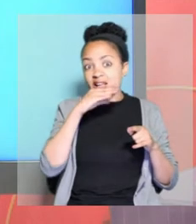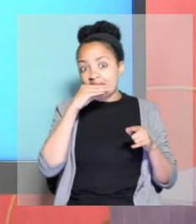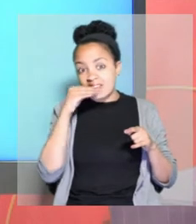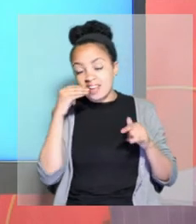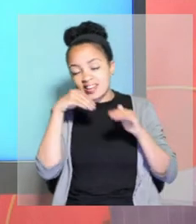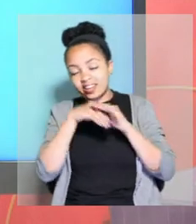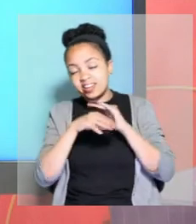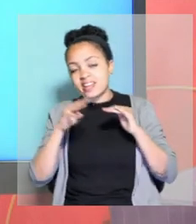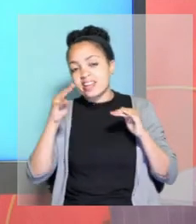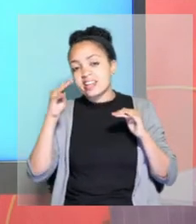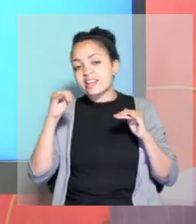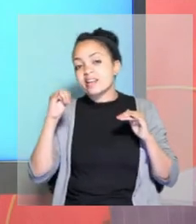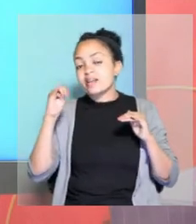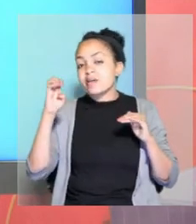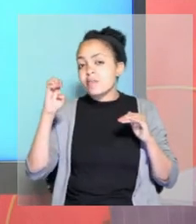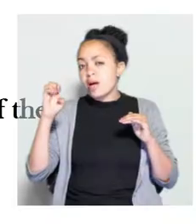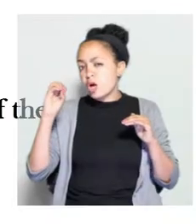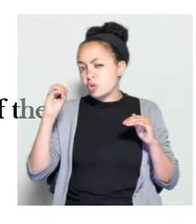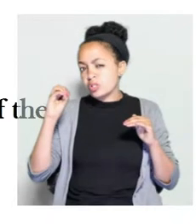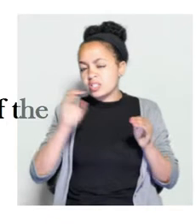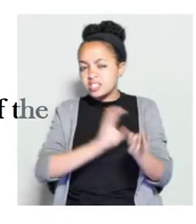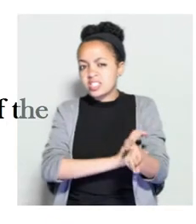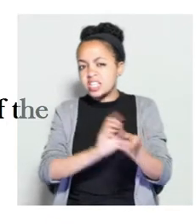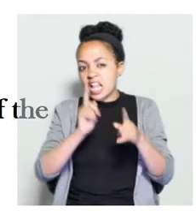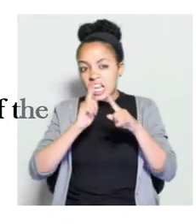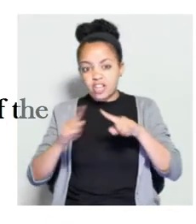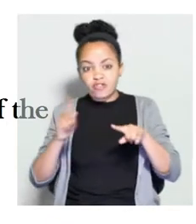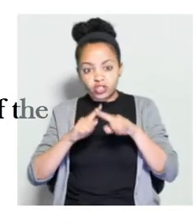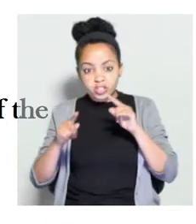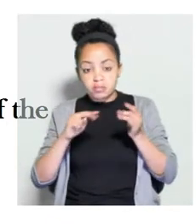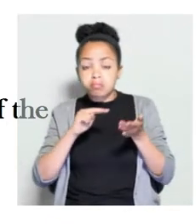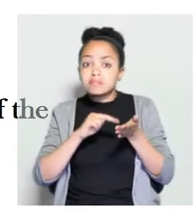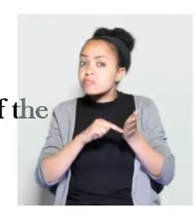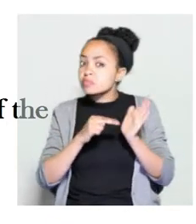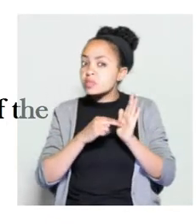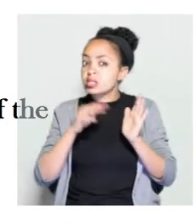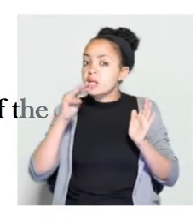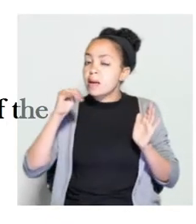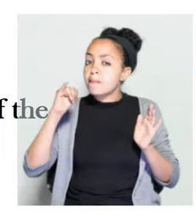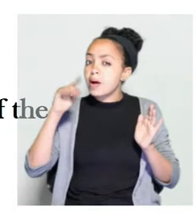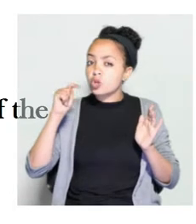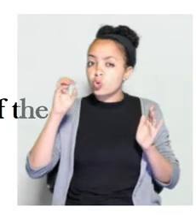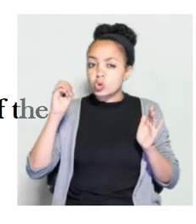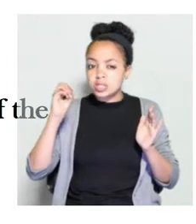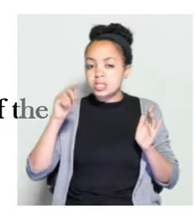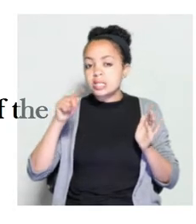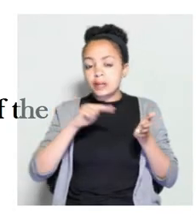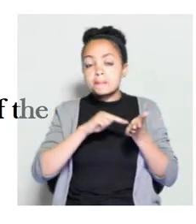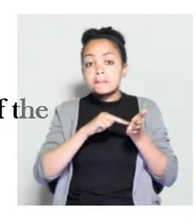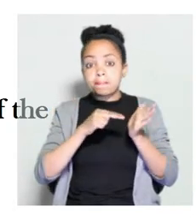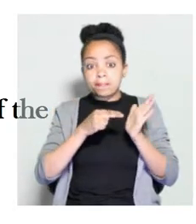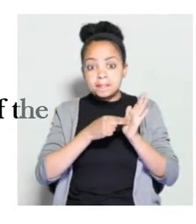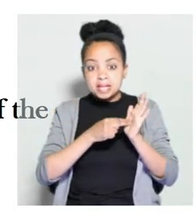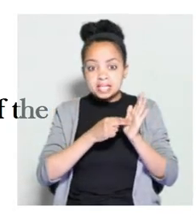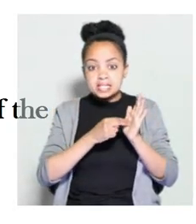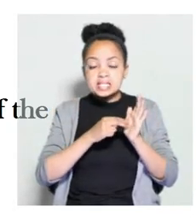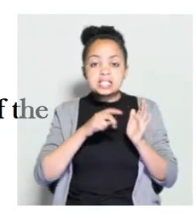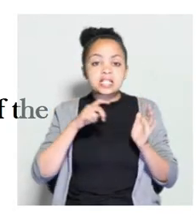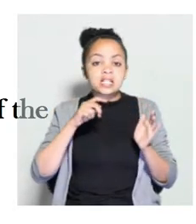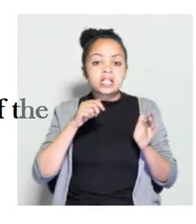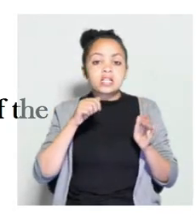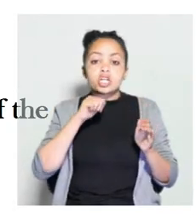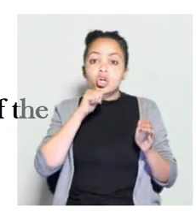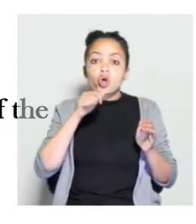and immerses celebration when you say mitosis it is a means of a sexual